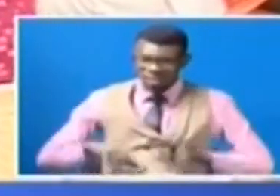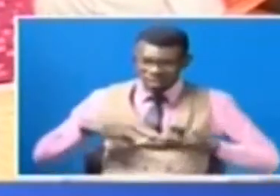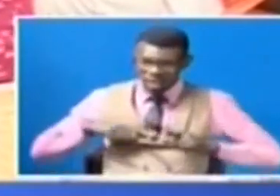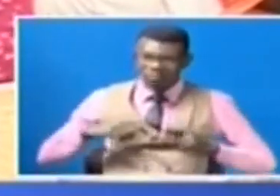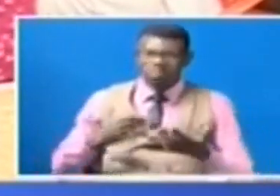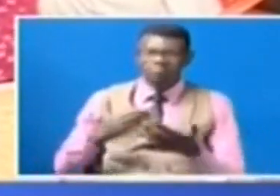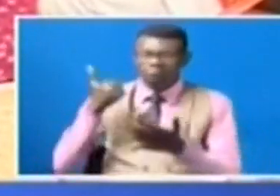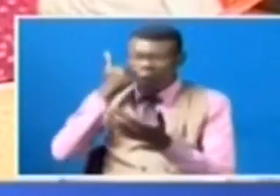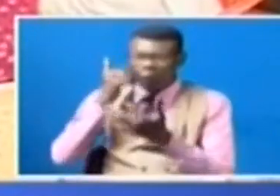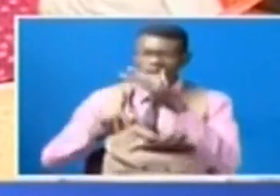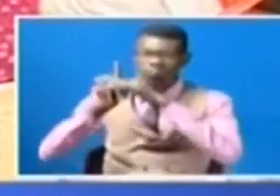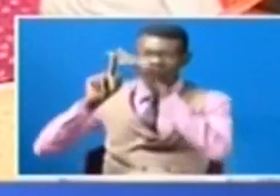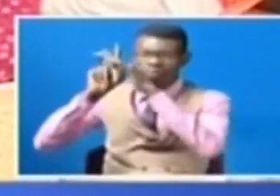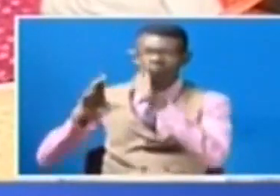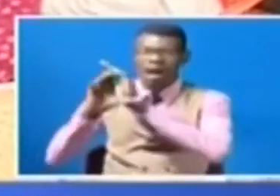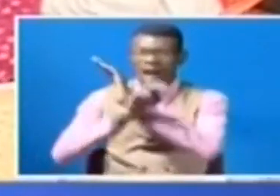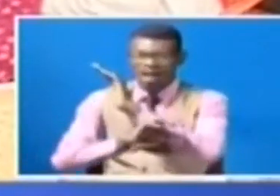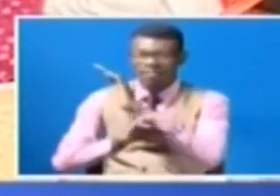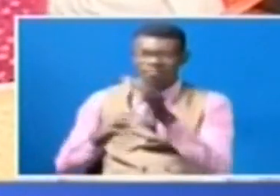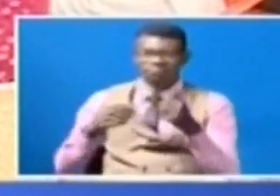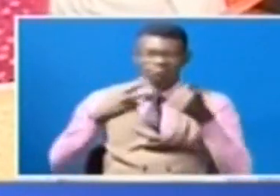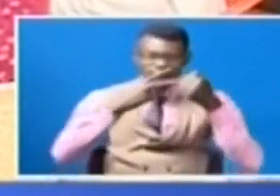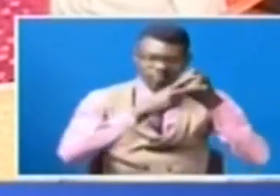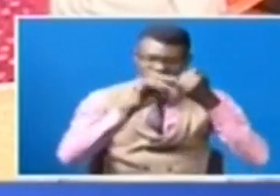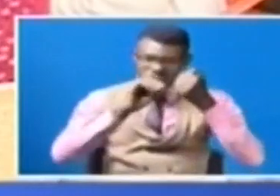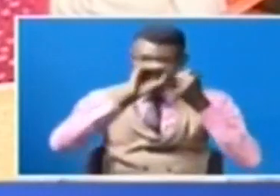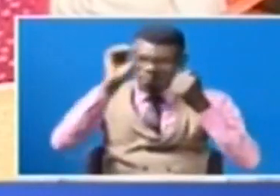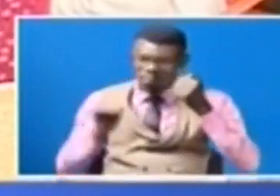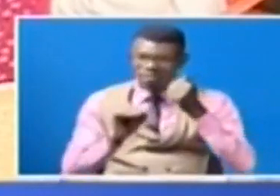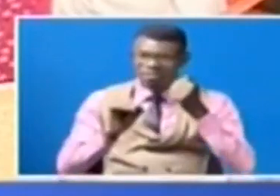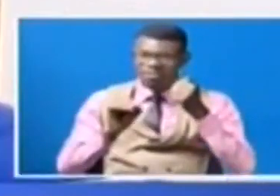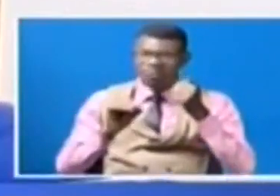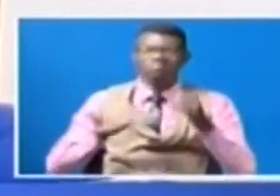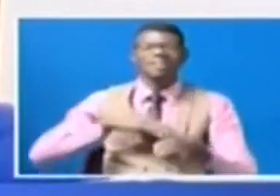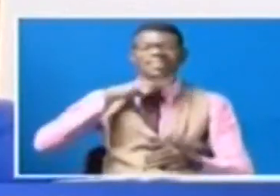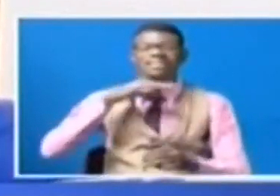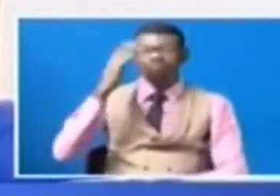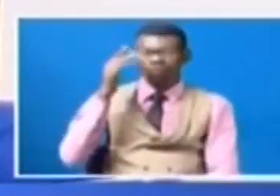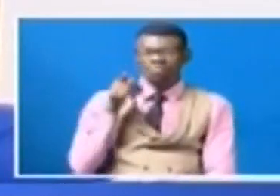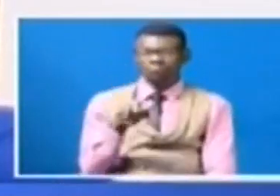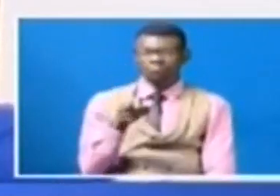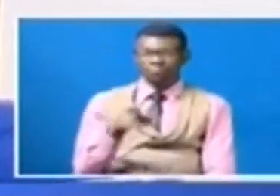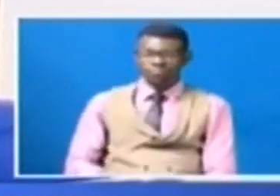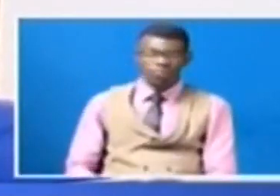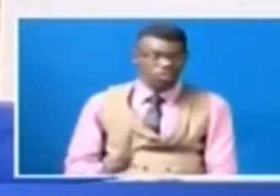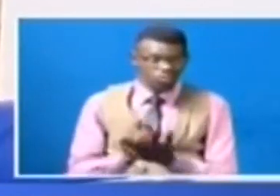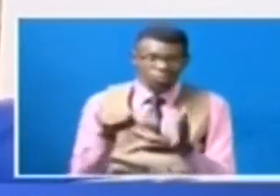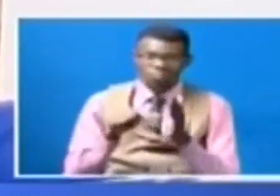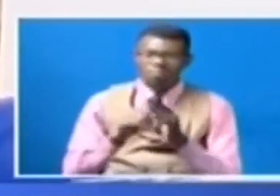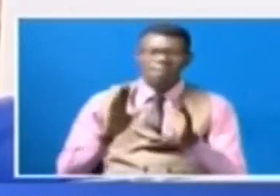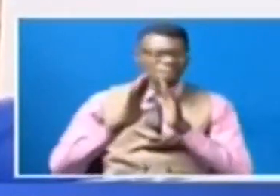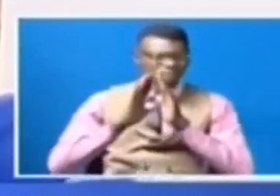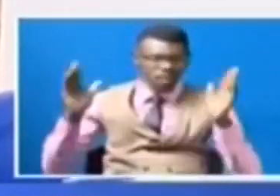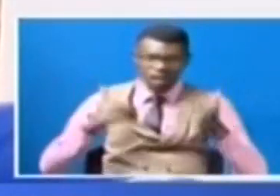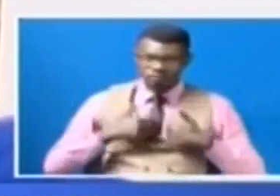developing countries, contributing to about 70% of modern day deaths. That's another really big problem that we are